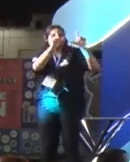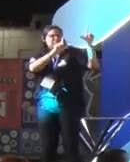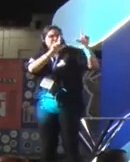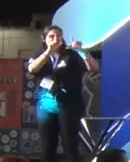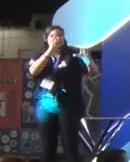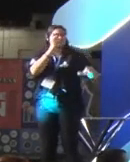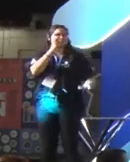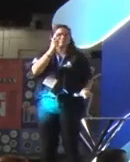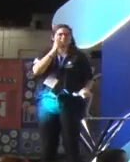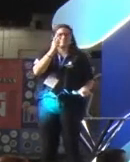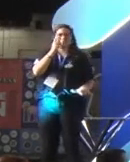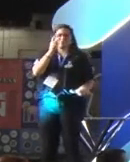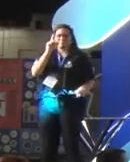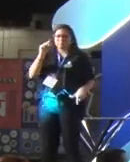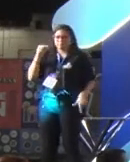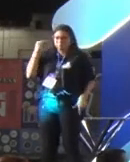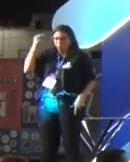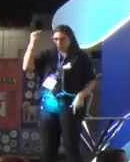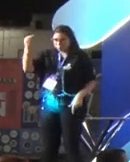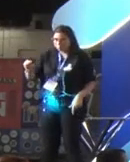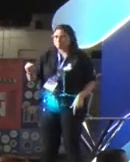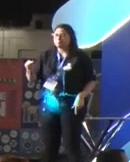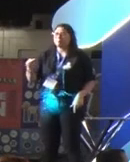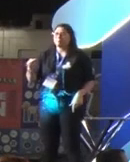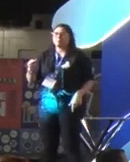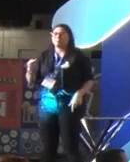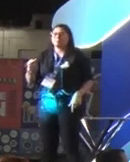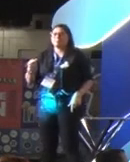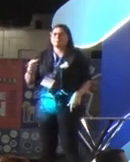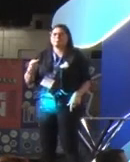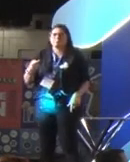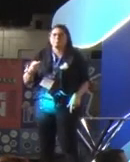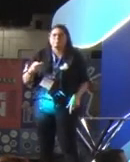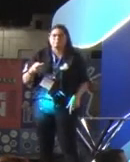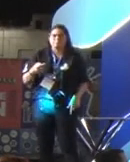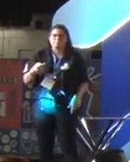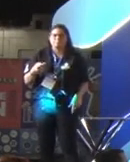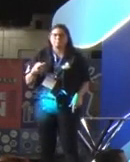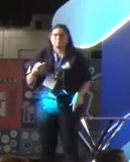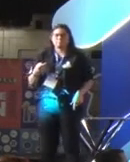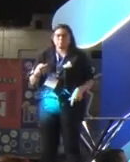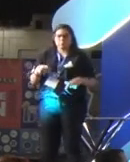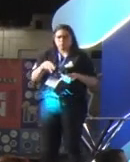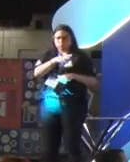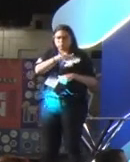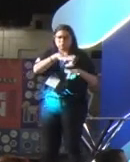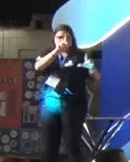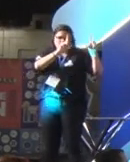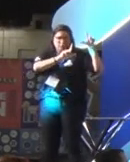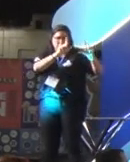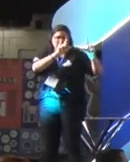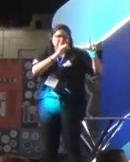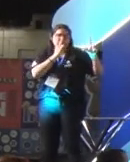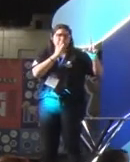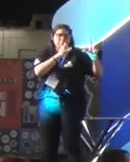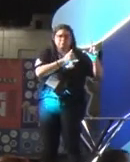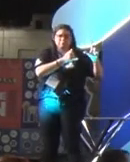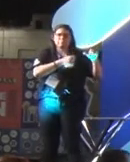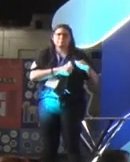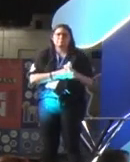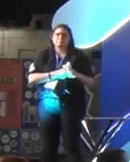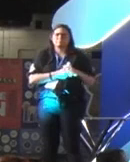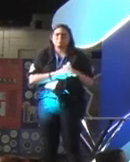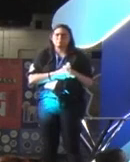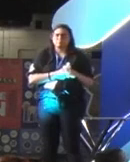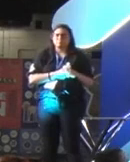goes to the pub with Homer Simpson, where Homer tells him, so the world's stupidest man and